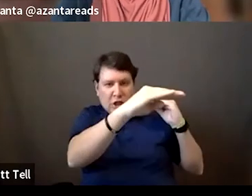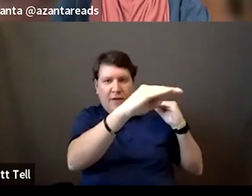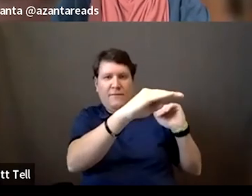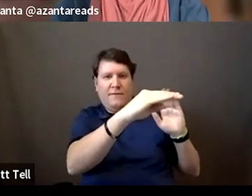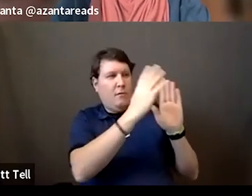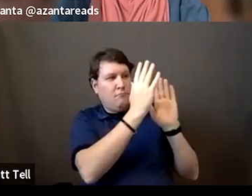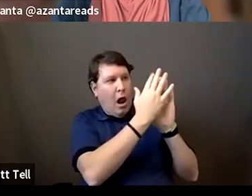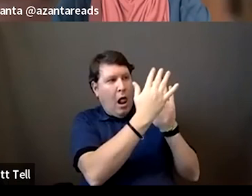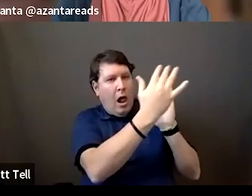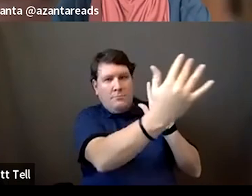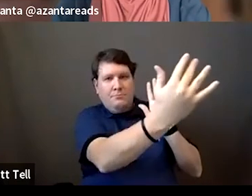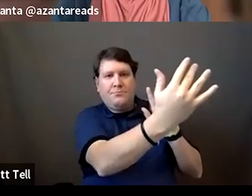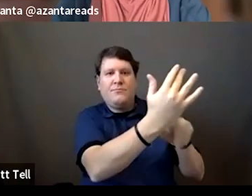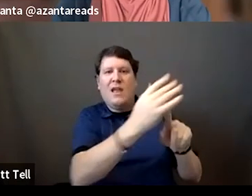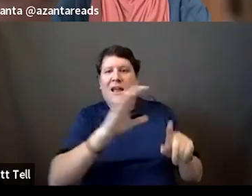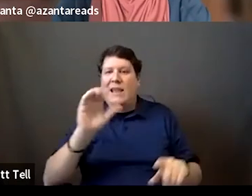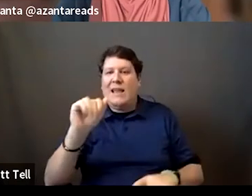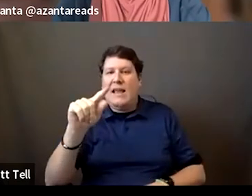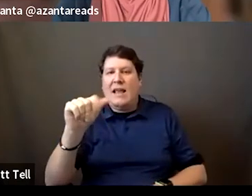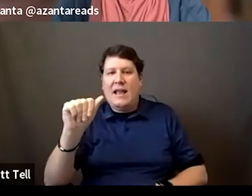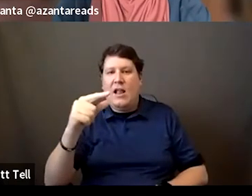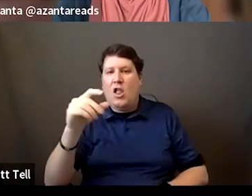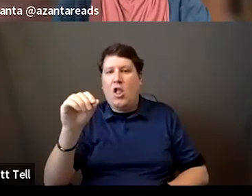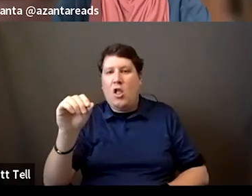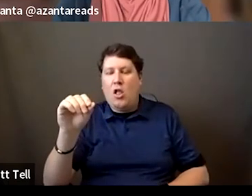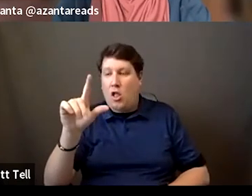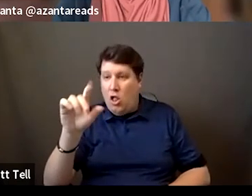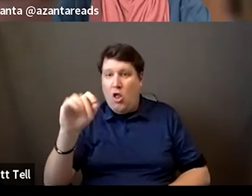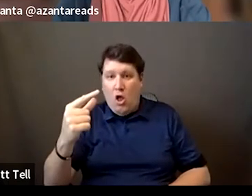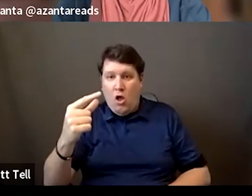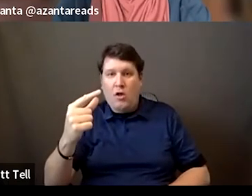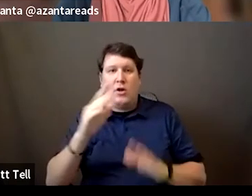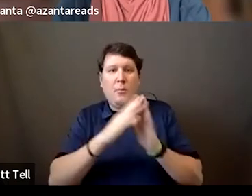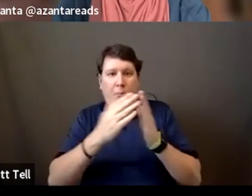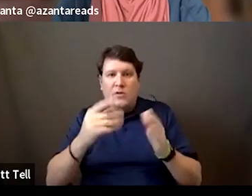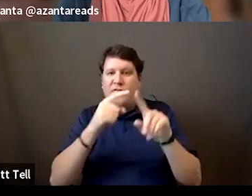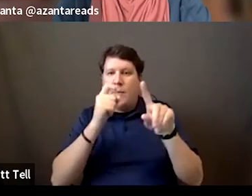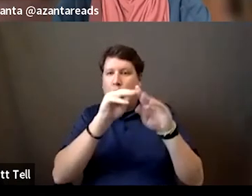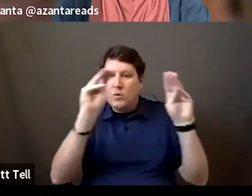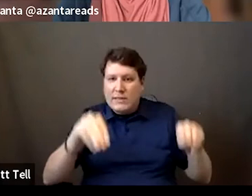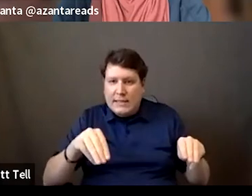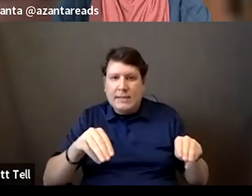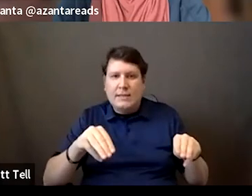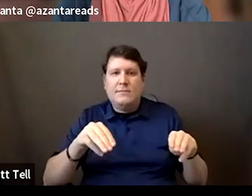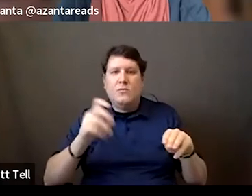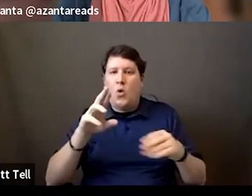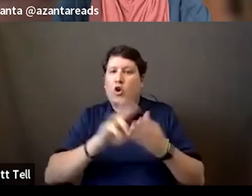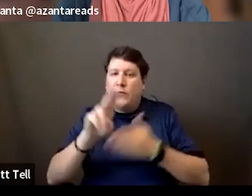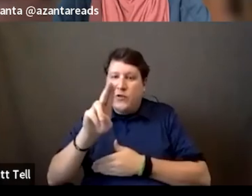like catalog museum, you know, books and stuff like that, that are, and like university